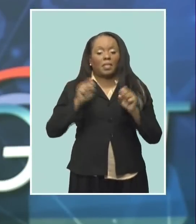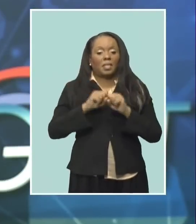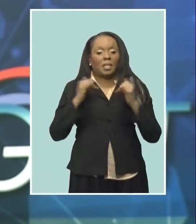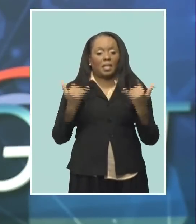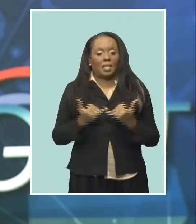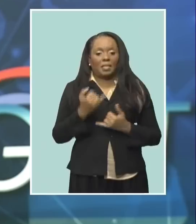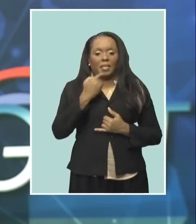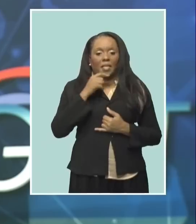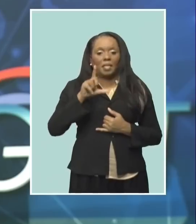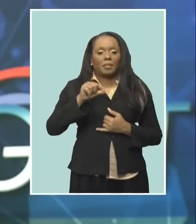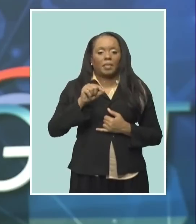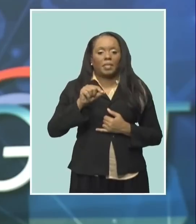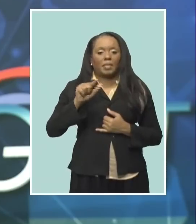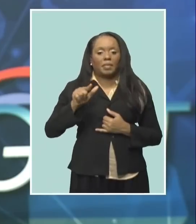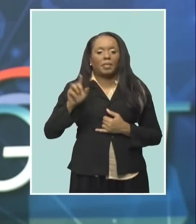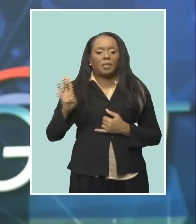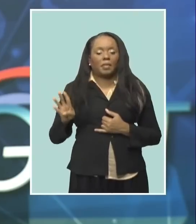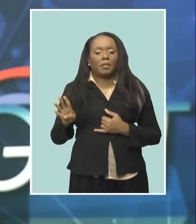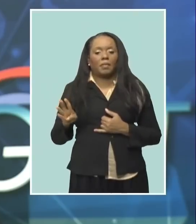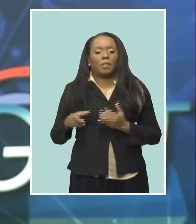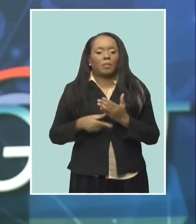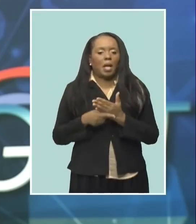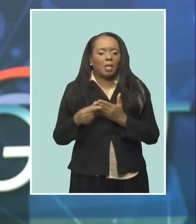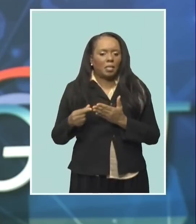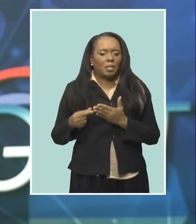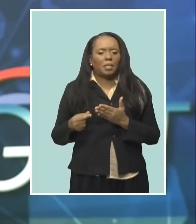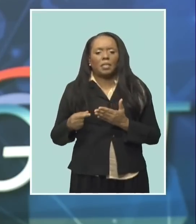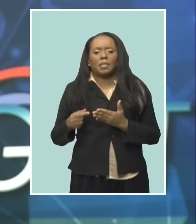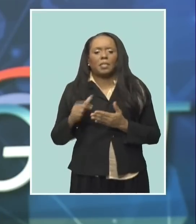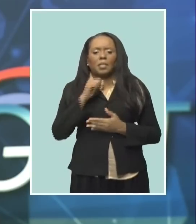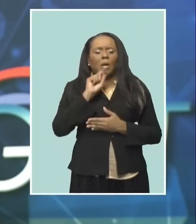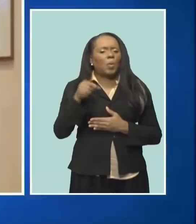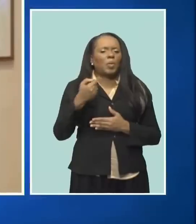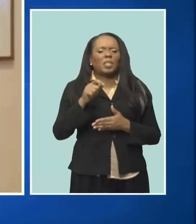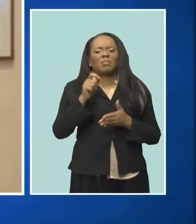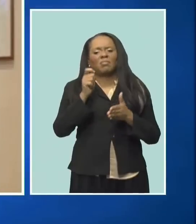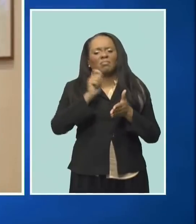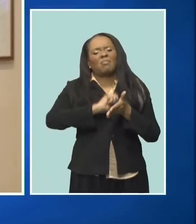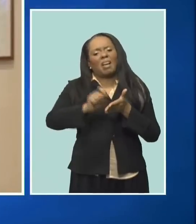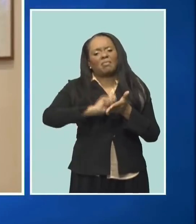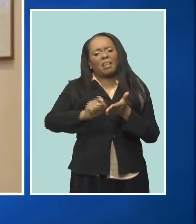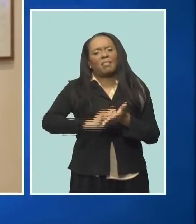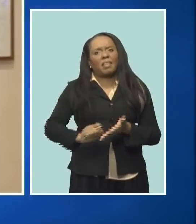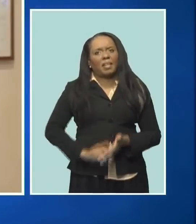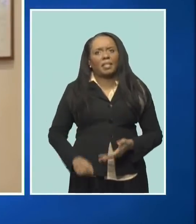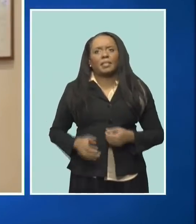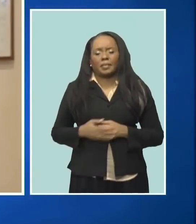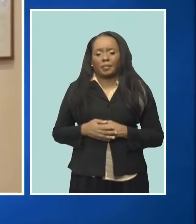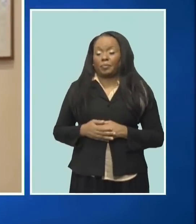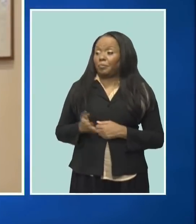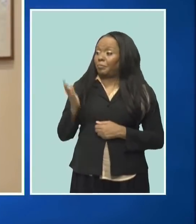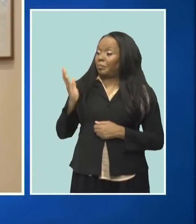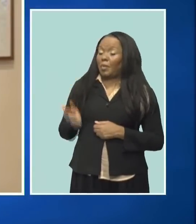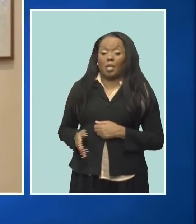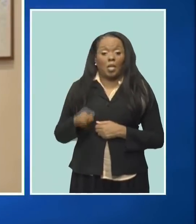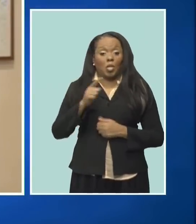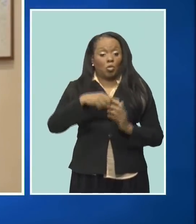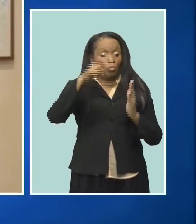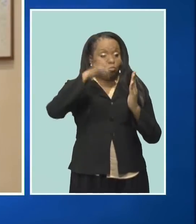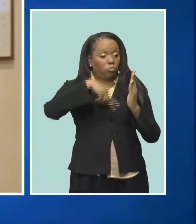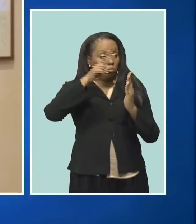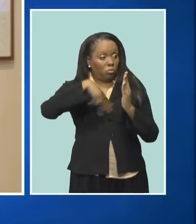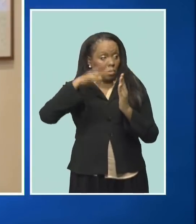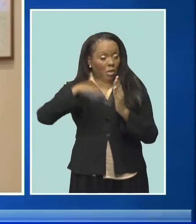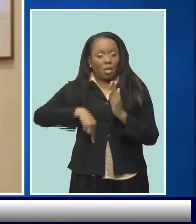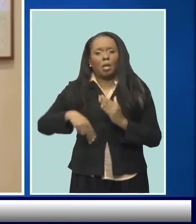the 2024 journal is more than a collection of articles. As you leaf through these pages, I hope